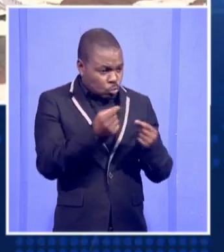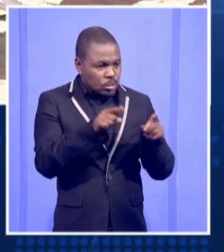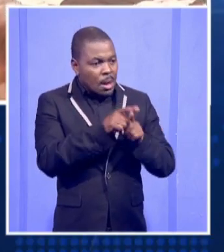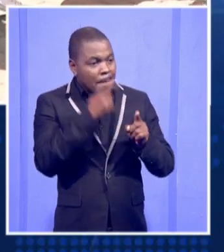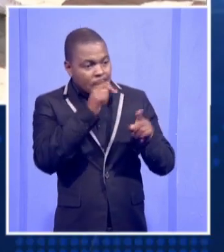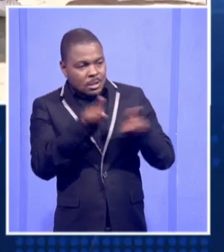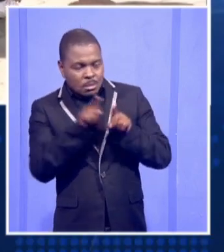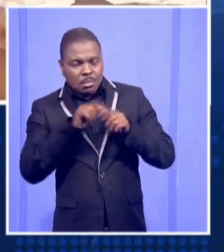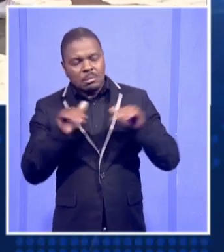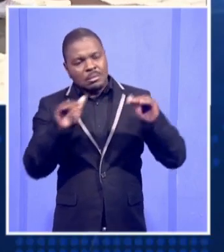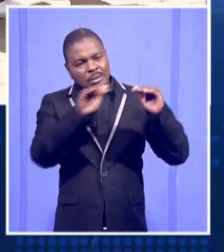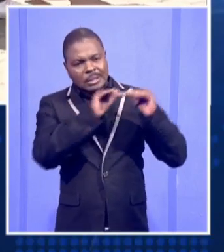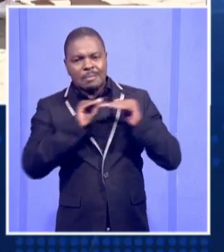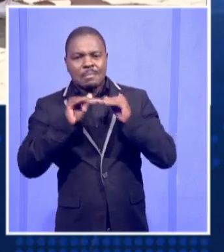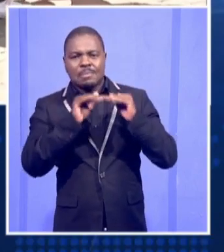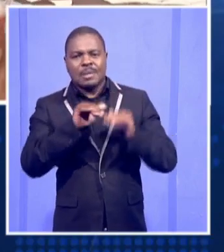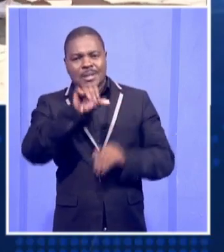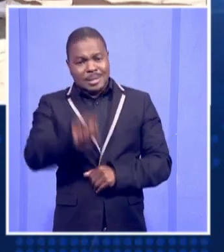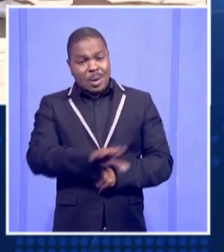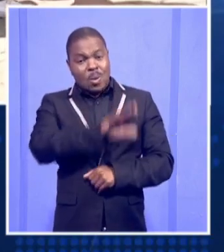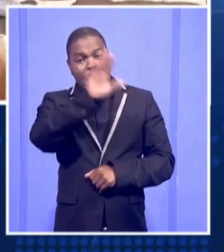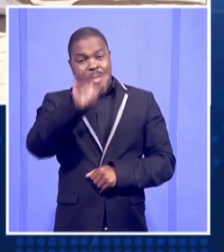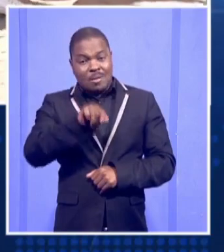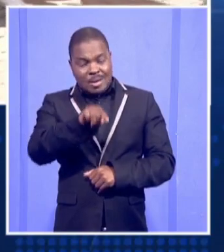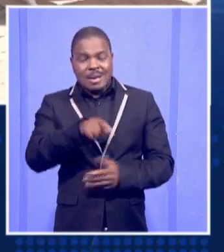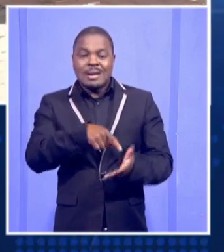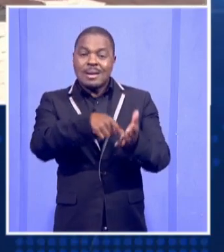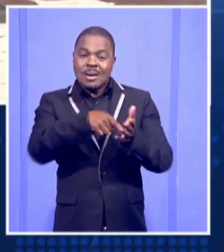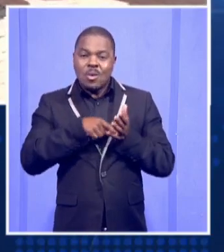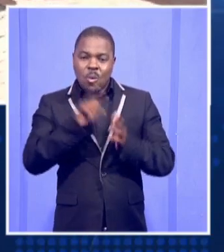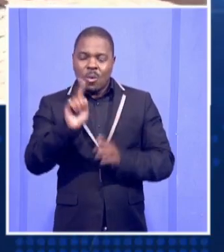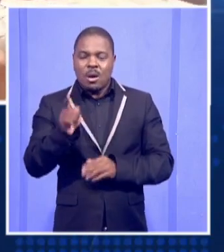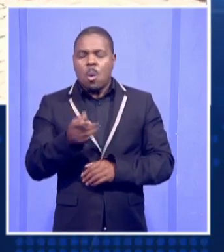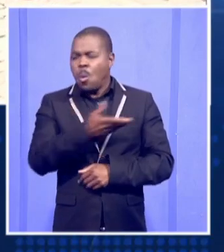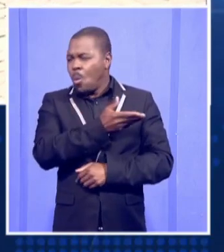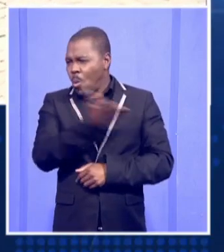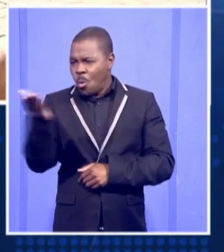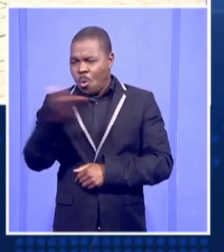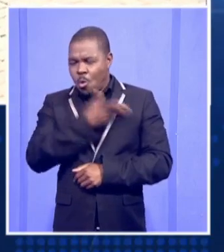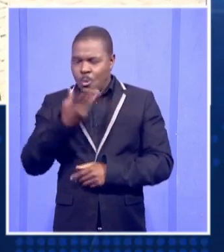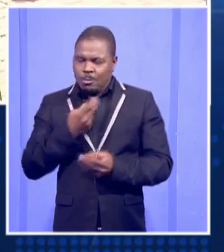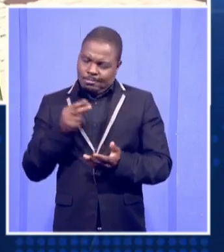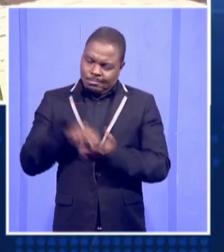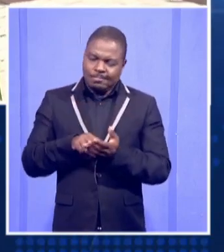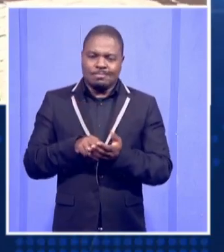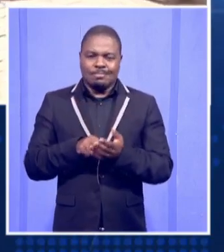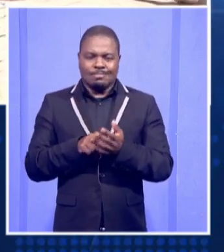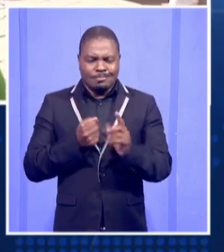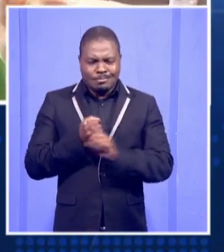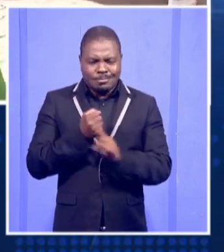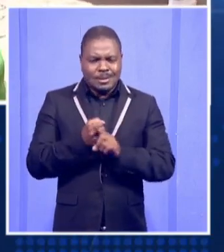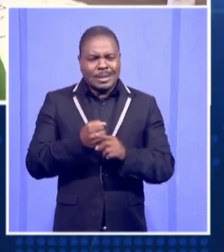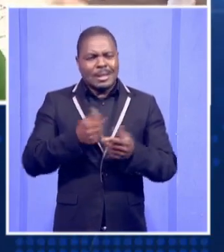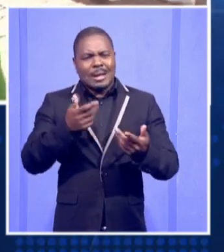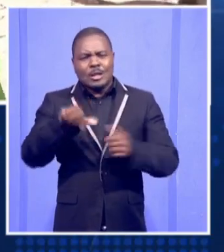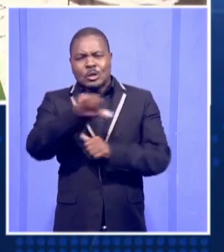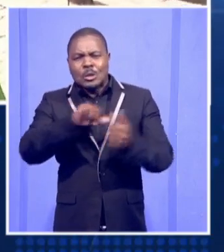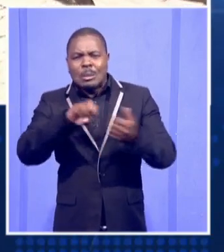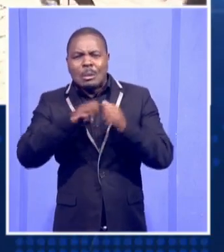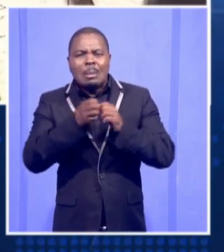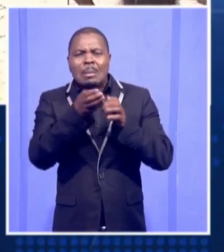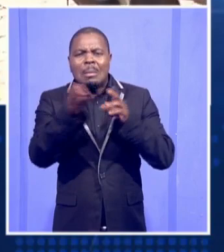male counterparts. And South Africa right now requires all women to stand up in defense of the social ills that we see, in defense